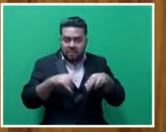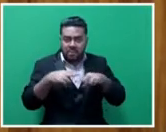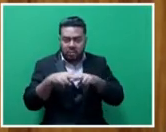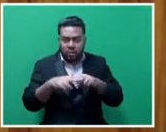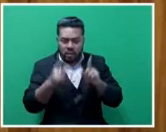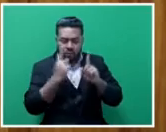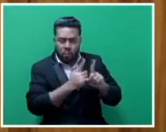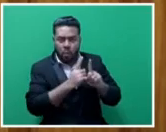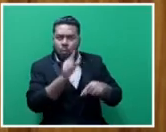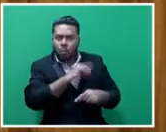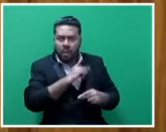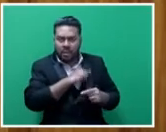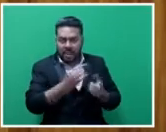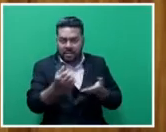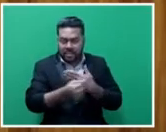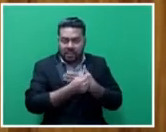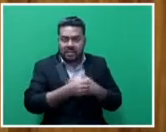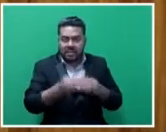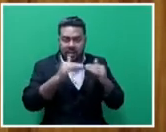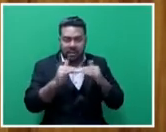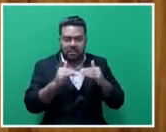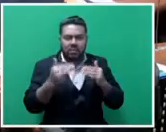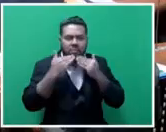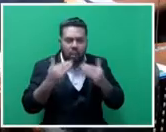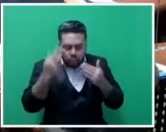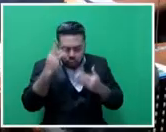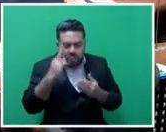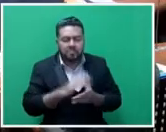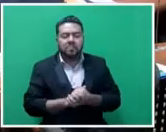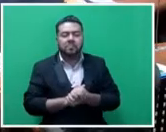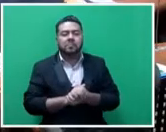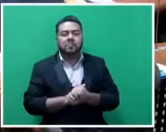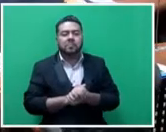to quality and safety standards? Thank you, sir.